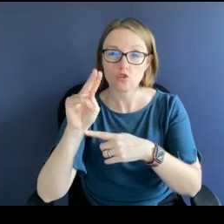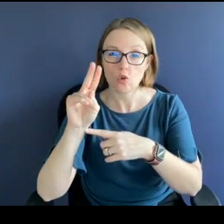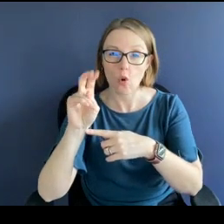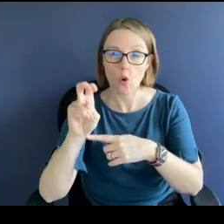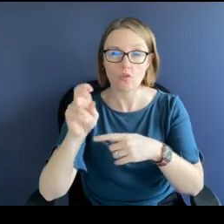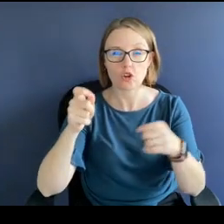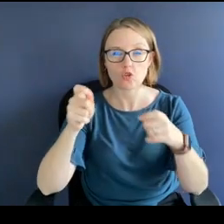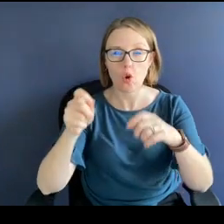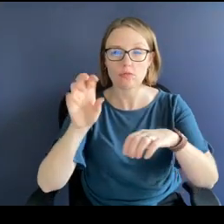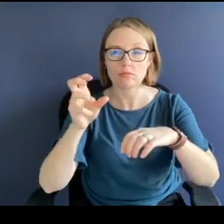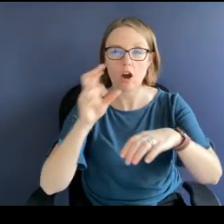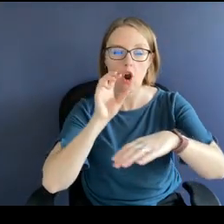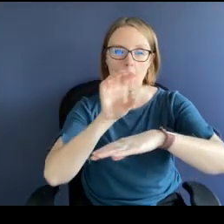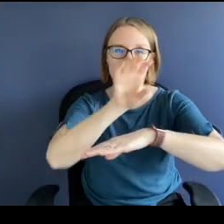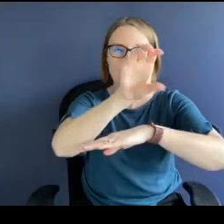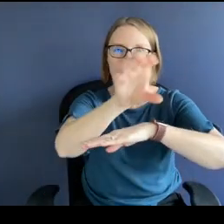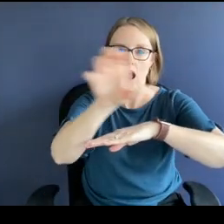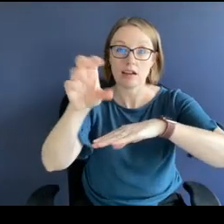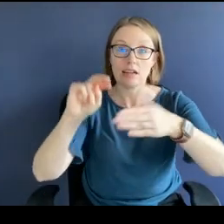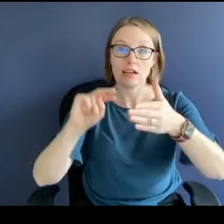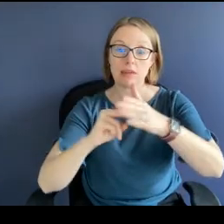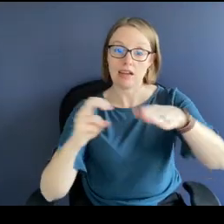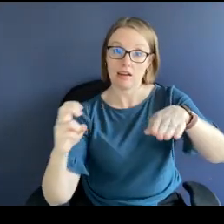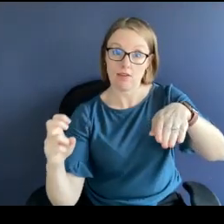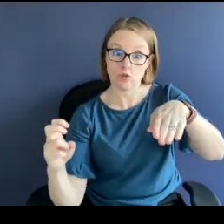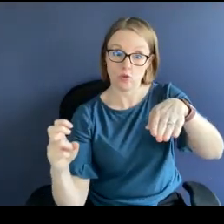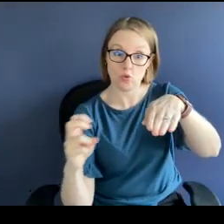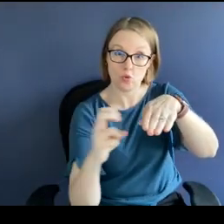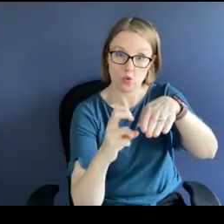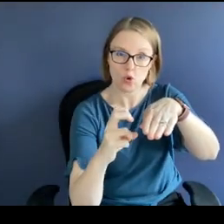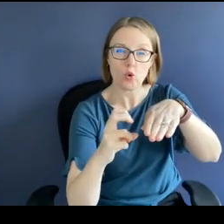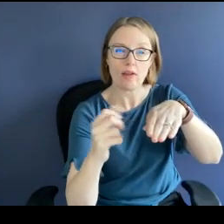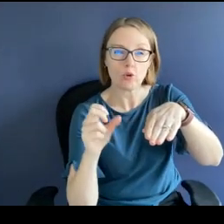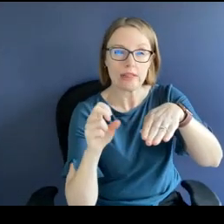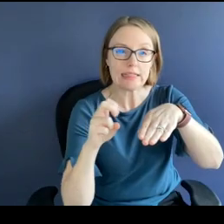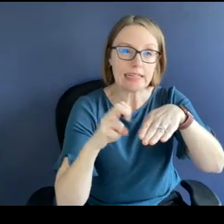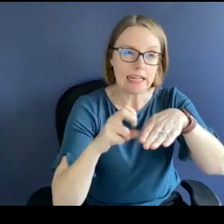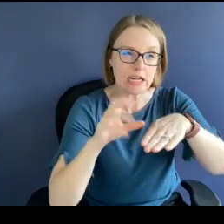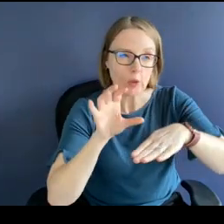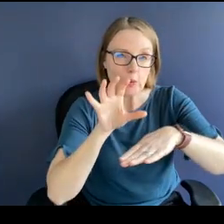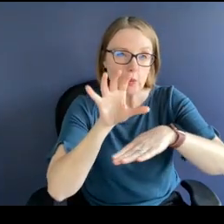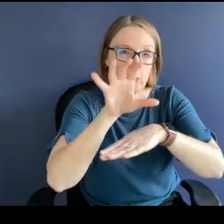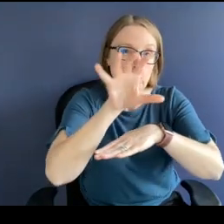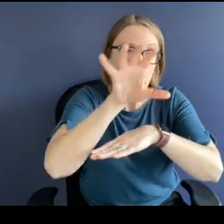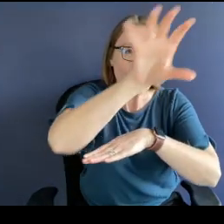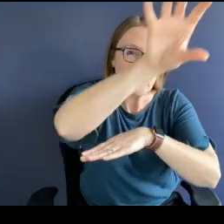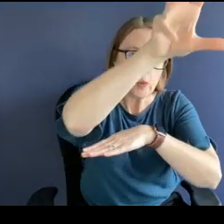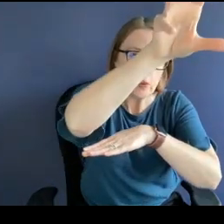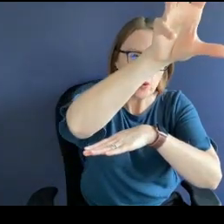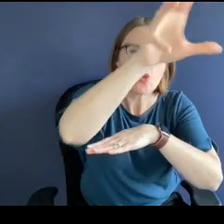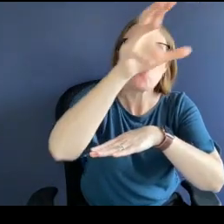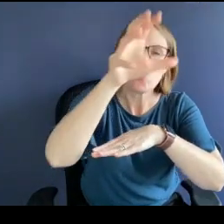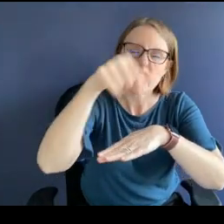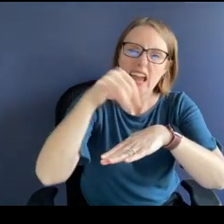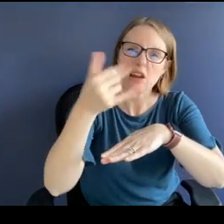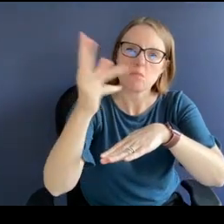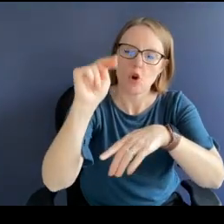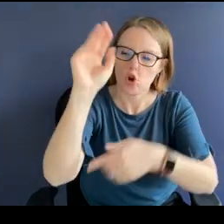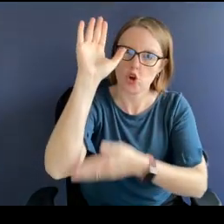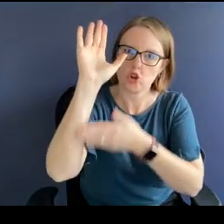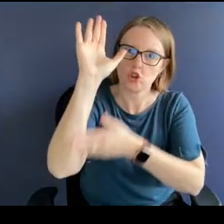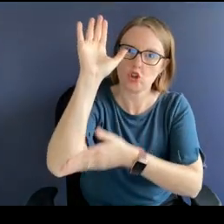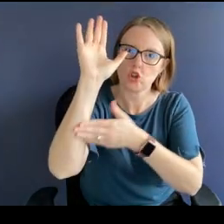appliance. It requires seated users to lean forward over their feet and knees to